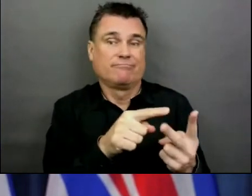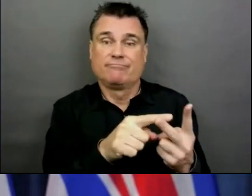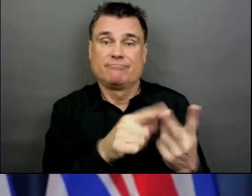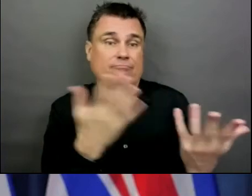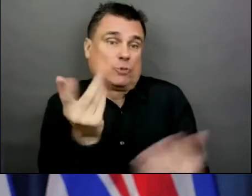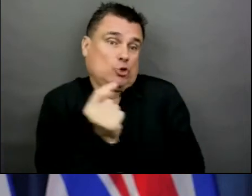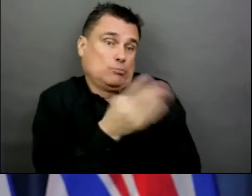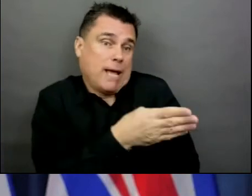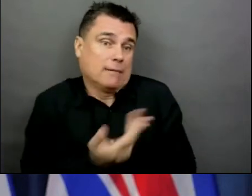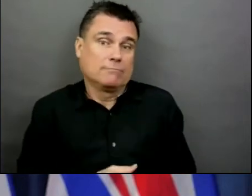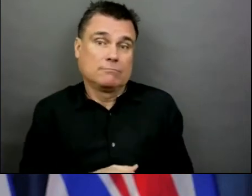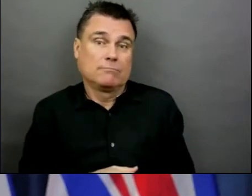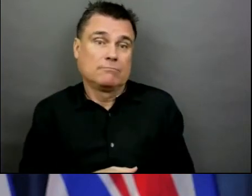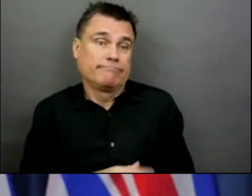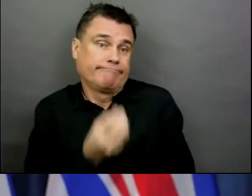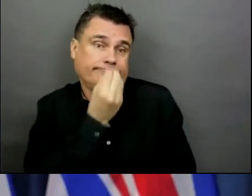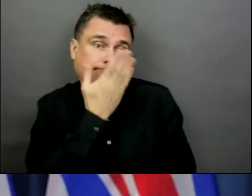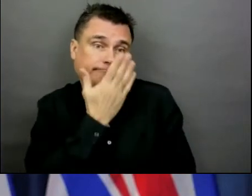Global News.